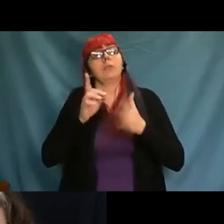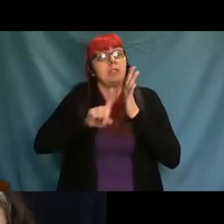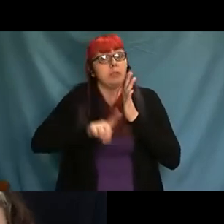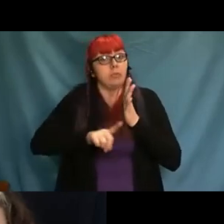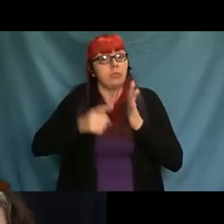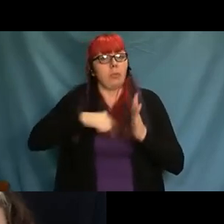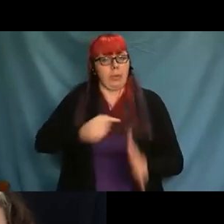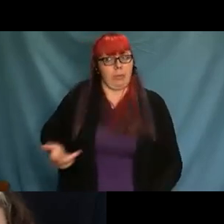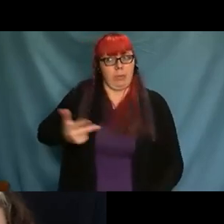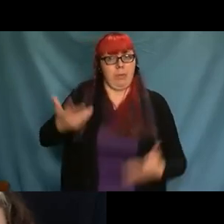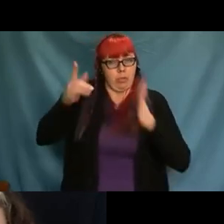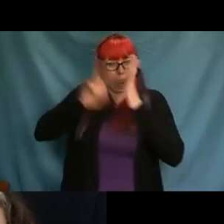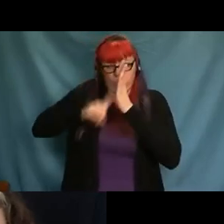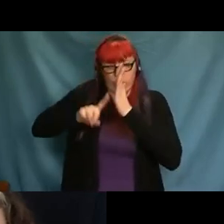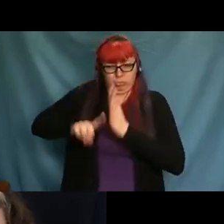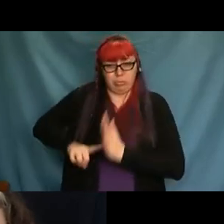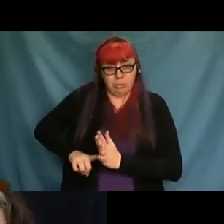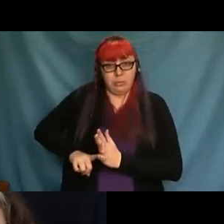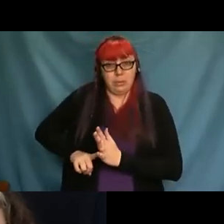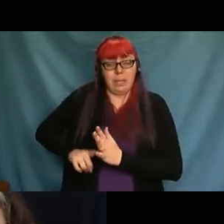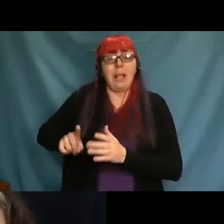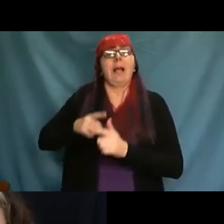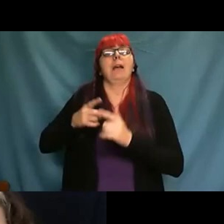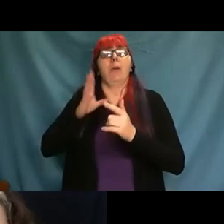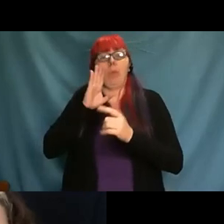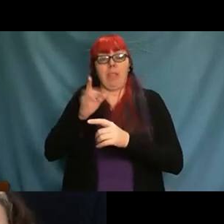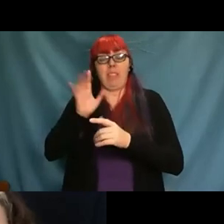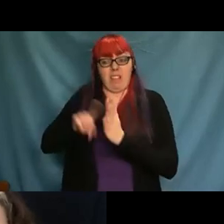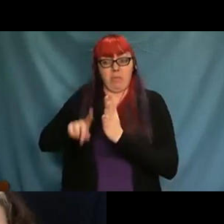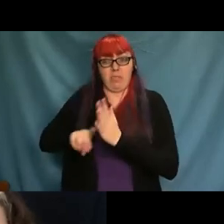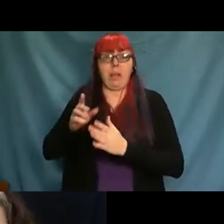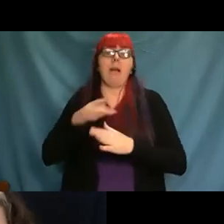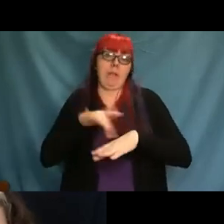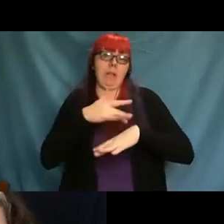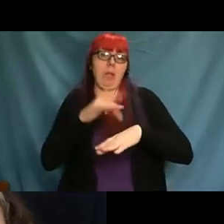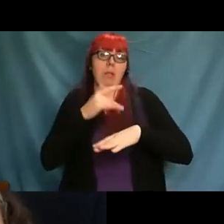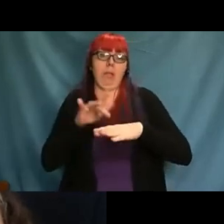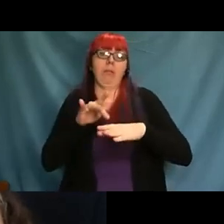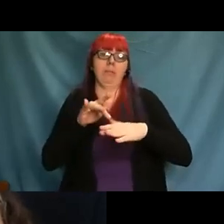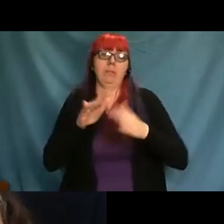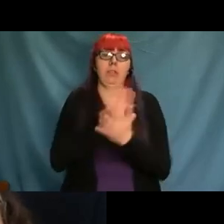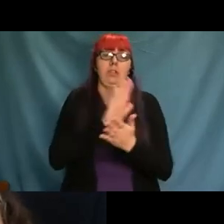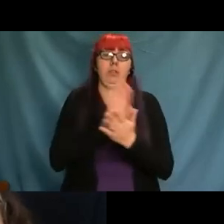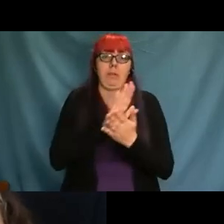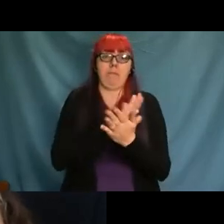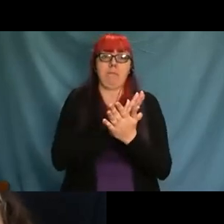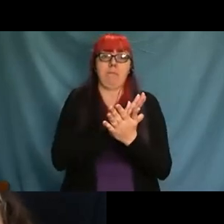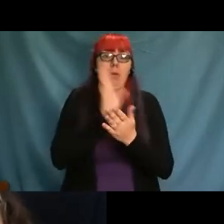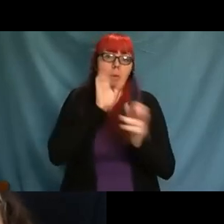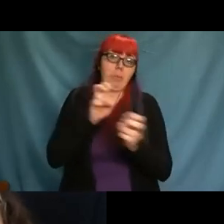detailed text format on the IMA, Independent Media Artists Association website, and the link is at the end of the